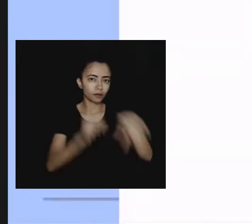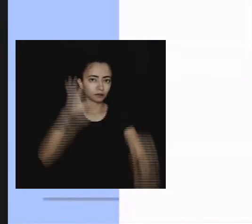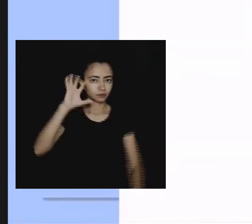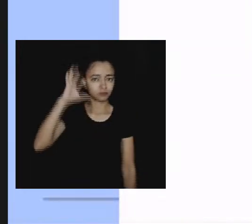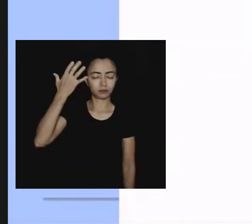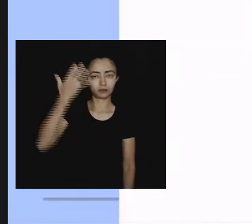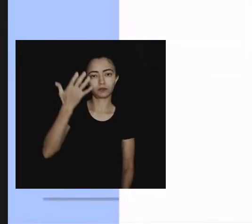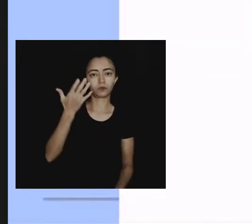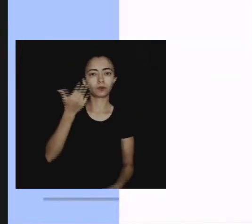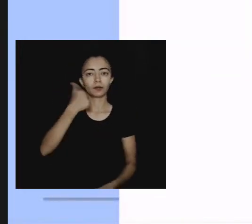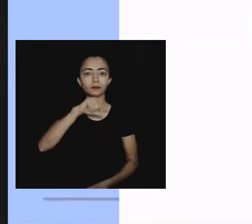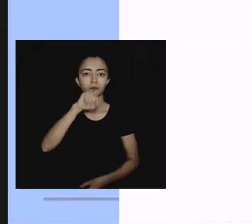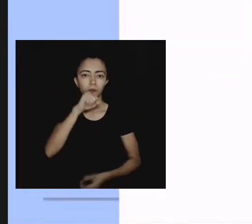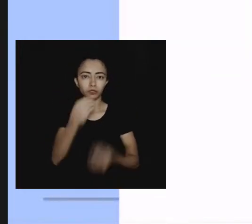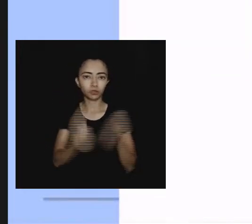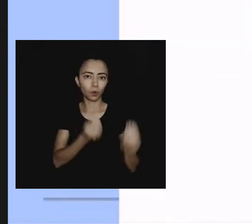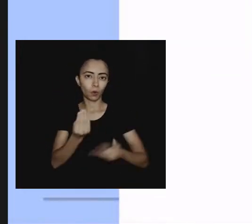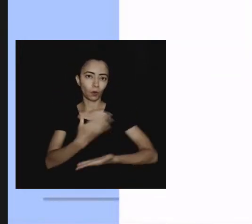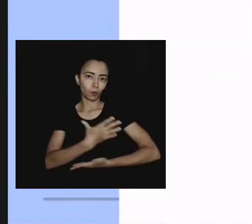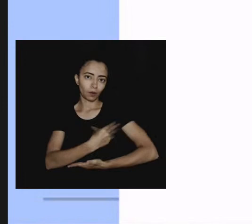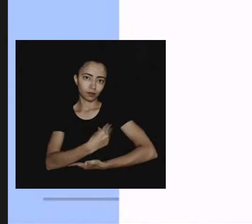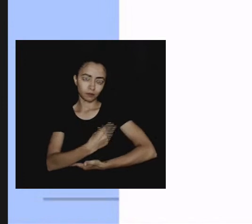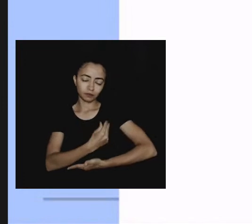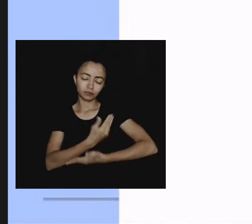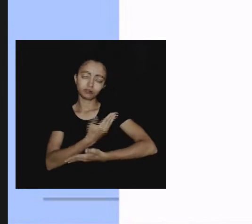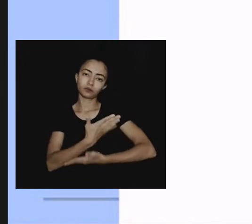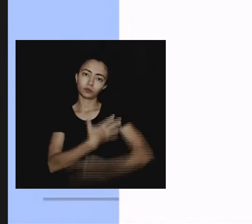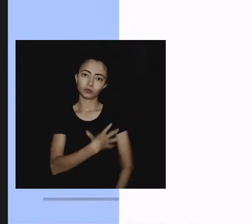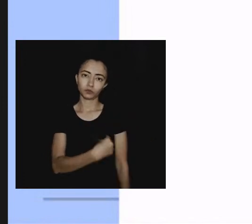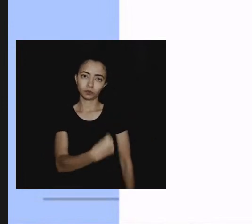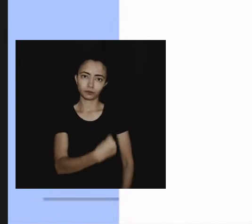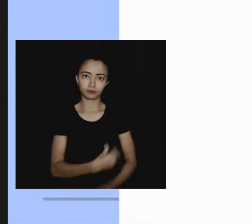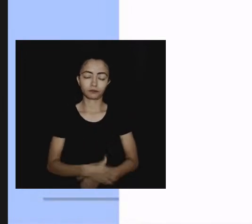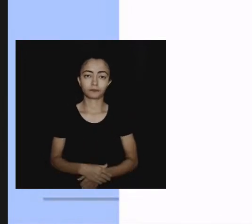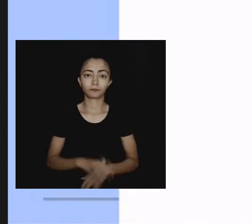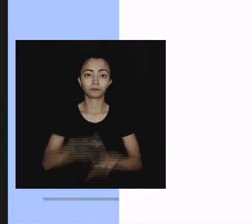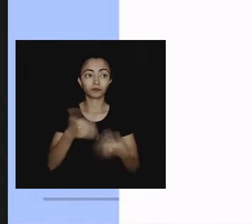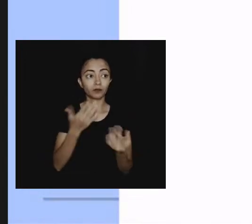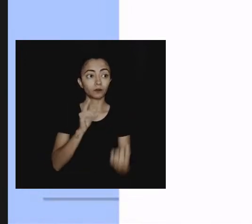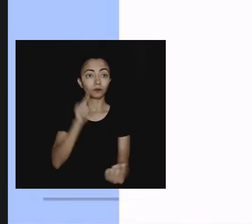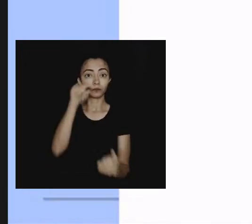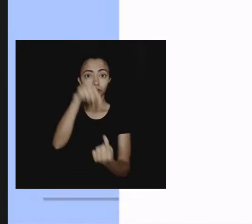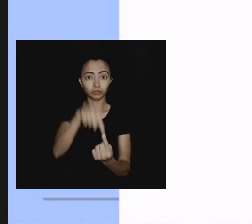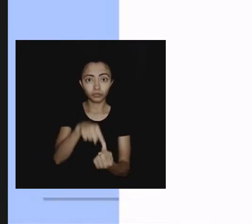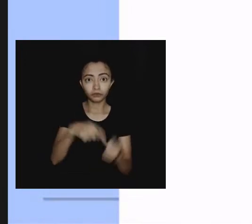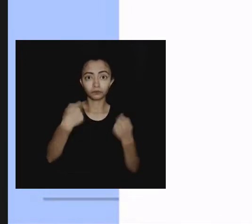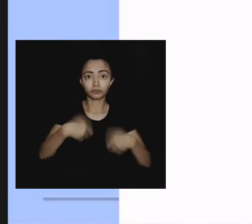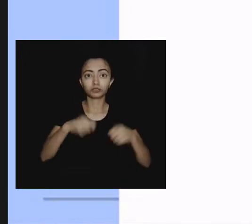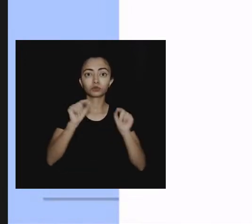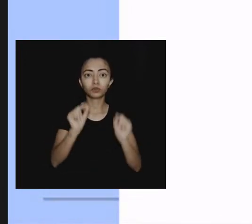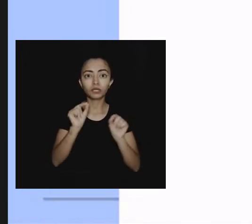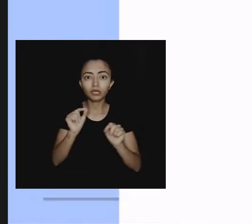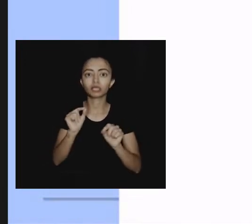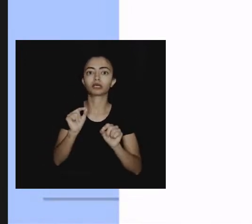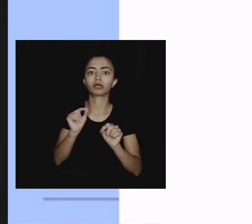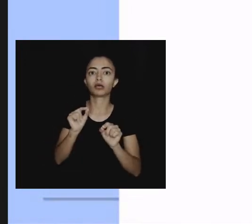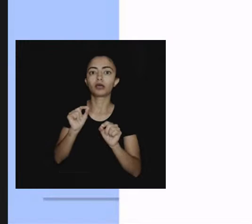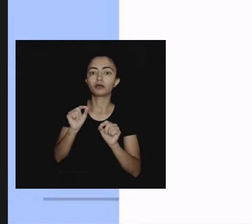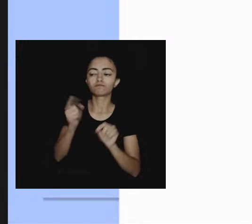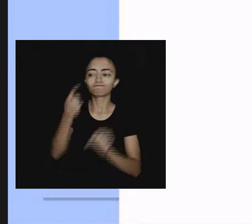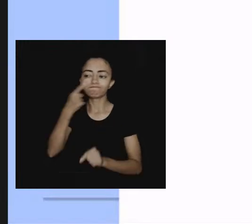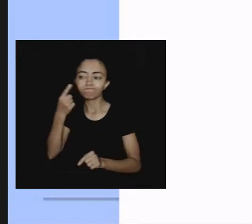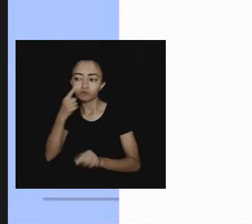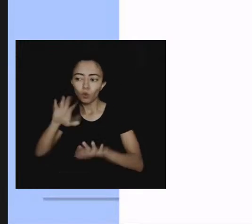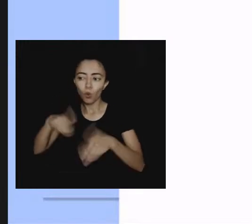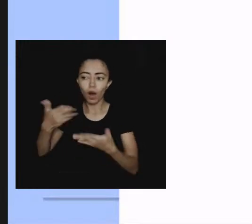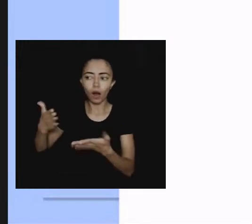handling the mother's decisions about their babies. Now, reaching the end of the objective, it would be to really